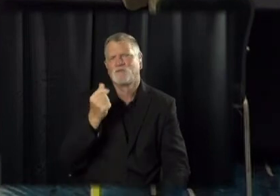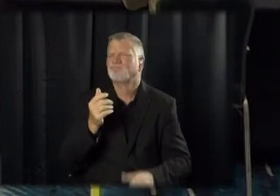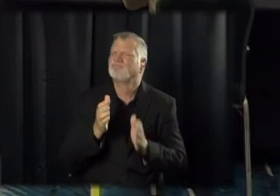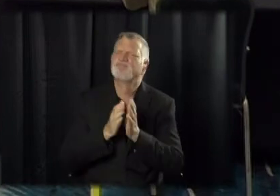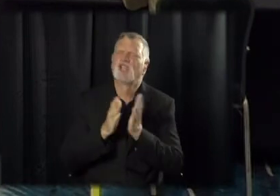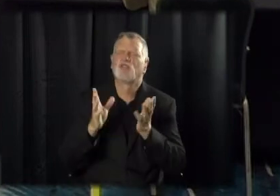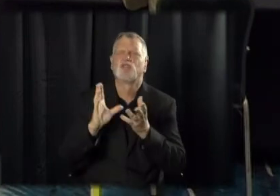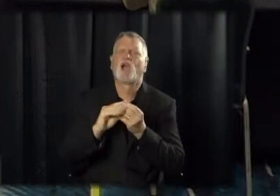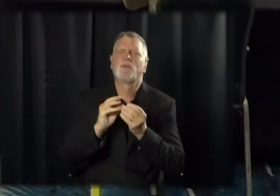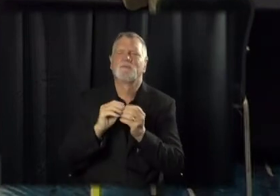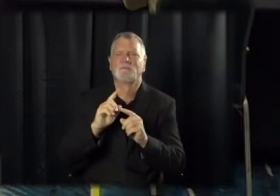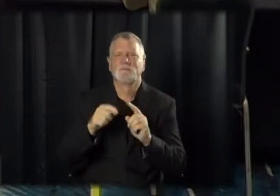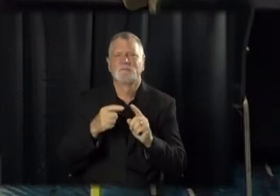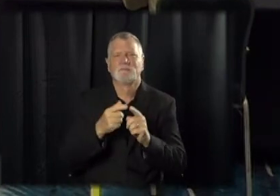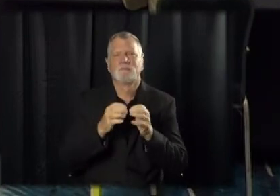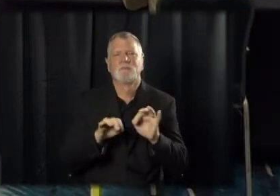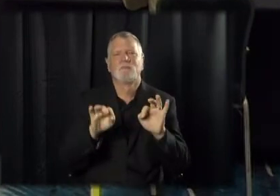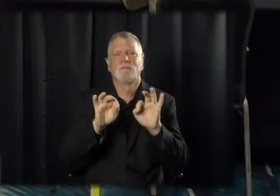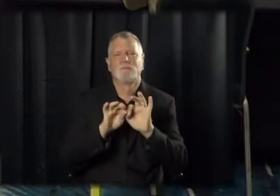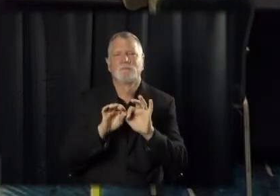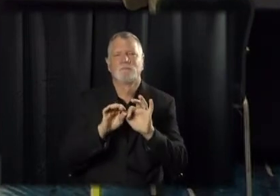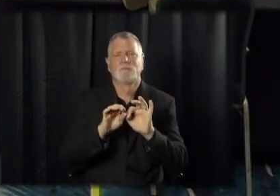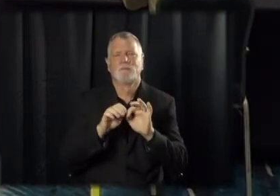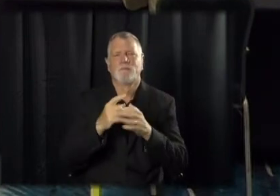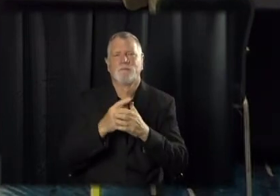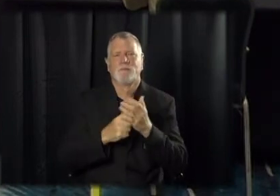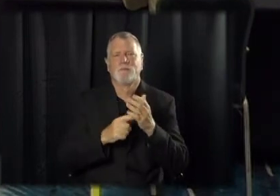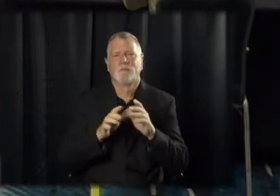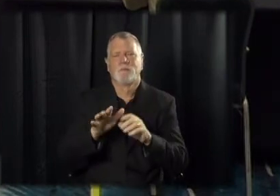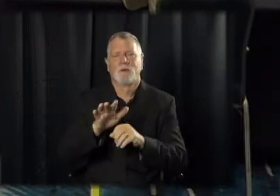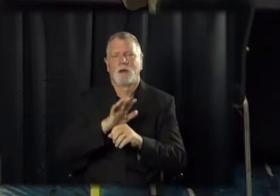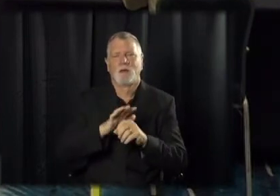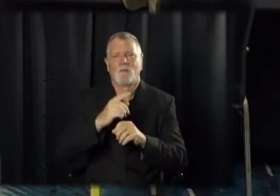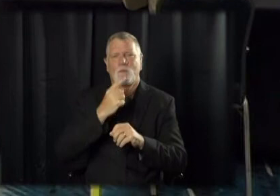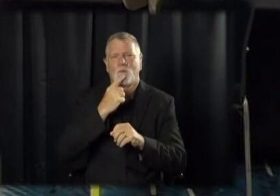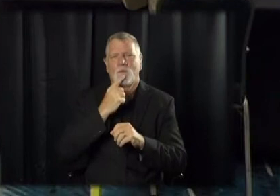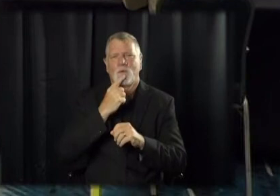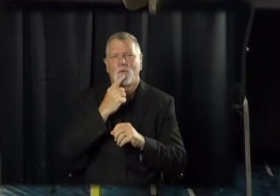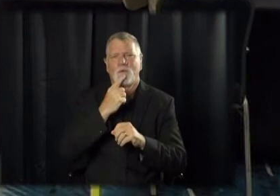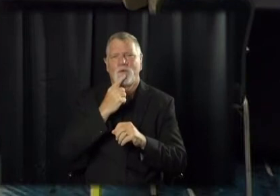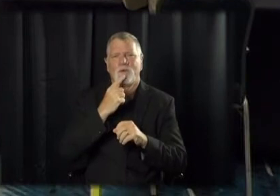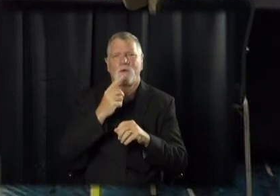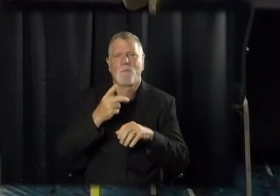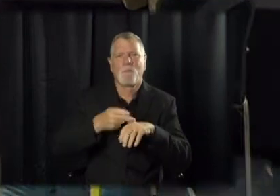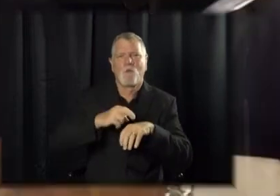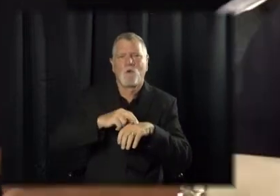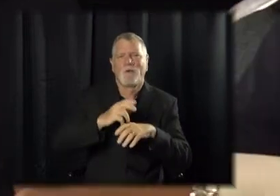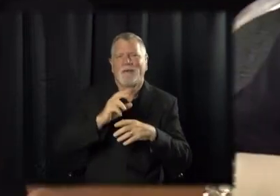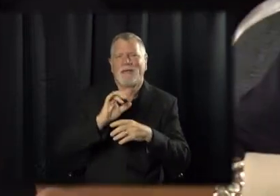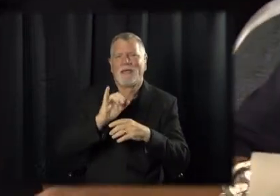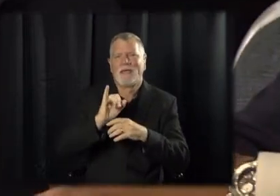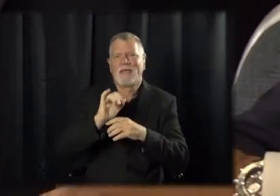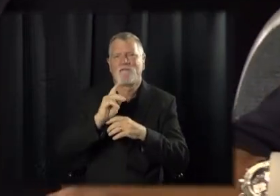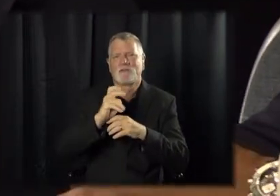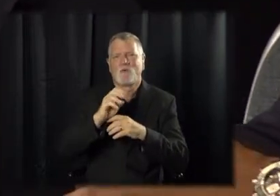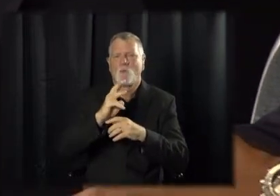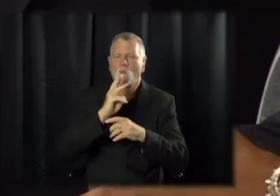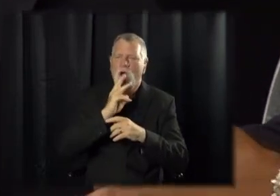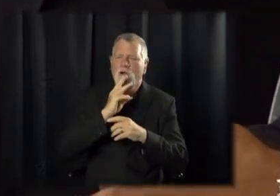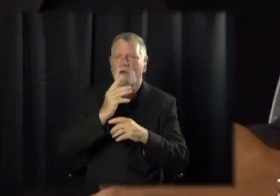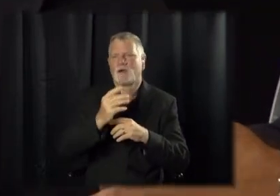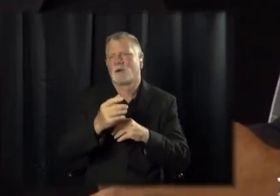comments. One, I want to comment on the importance of all of these areas, right? We're talking about core infrastructure of Puerto Rico. We're talking roads, water,